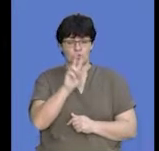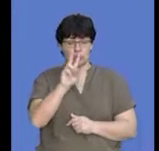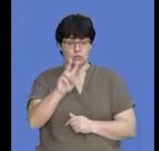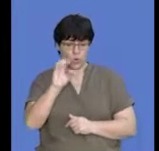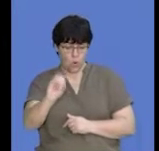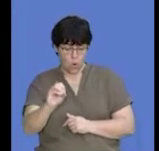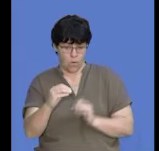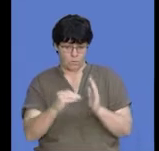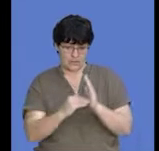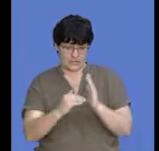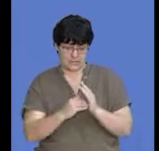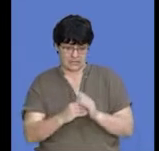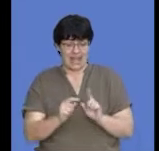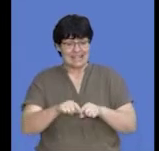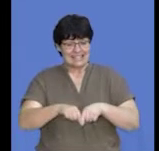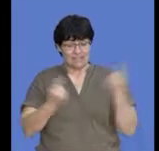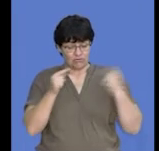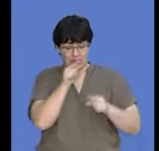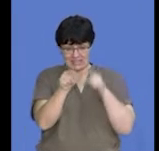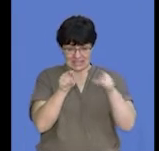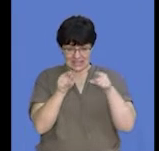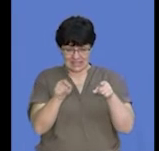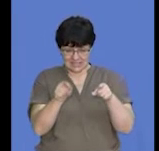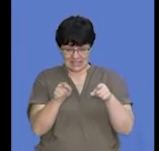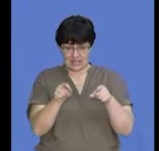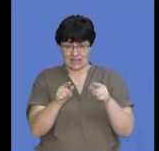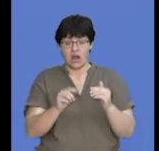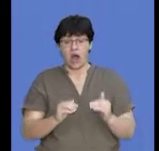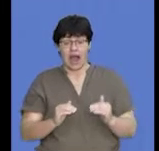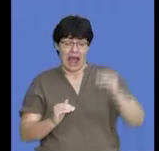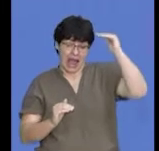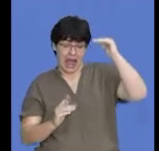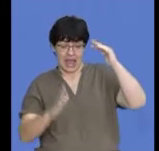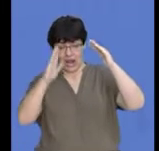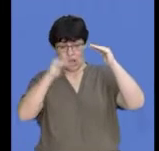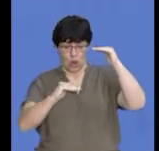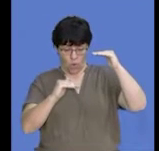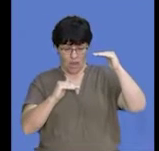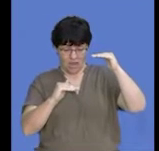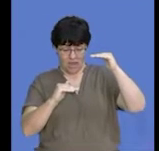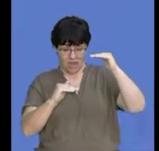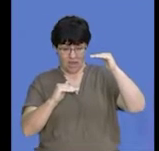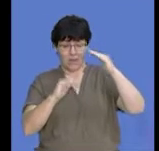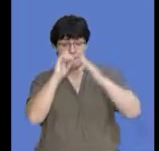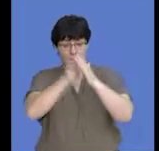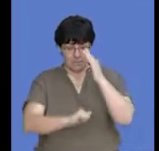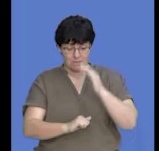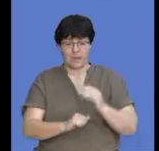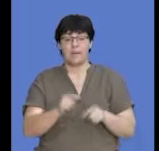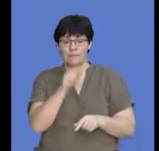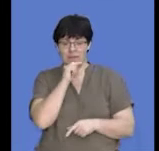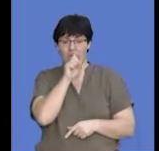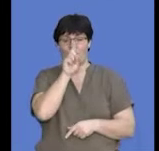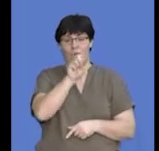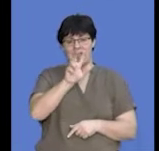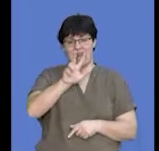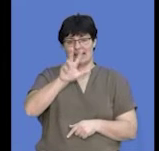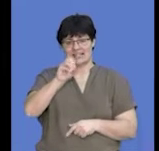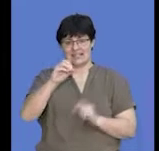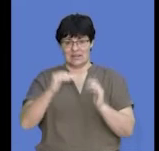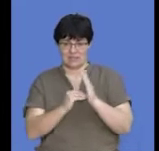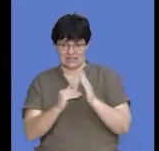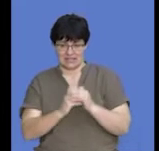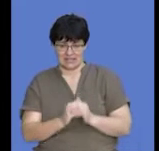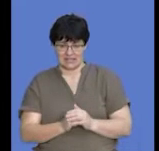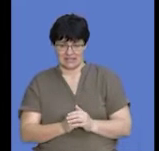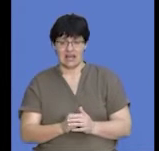1,220 meters. The difference between the higher height and the lower height is 180 meters.